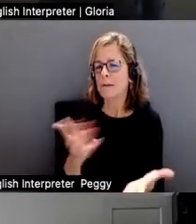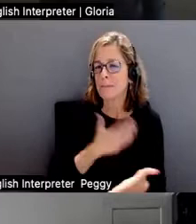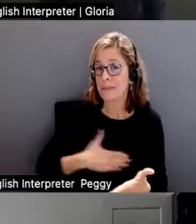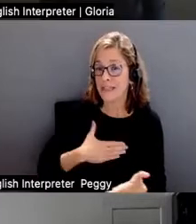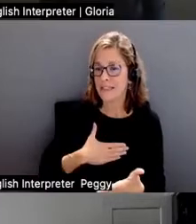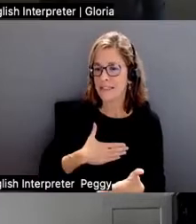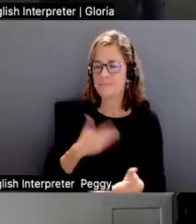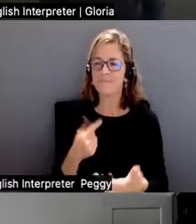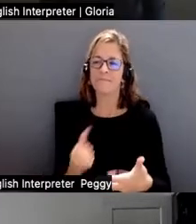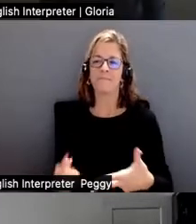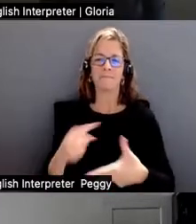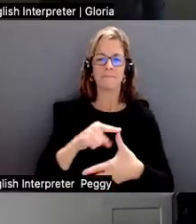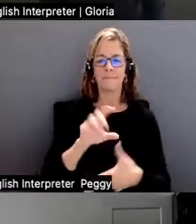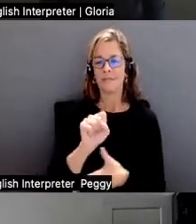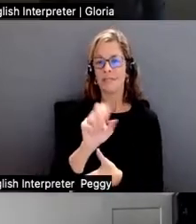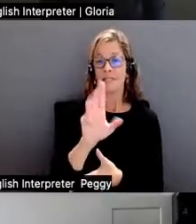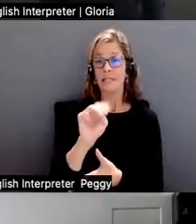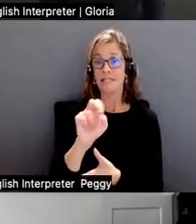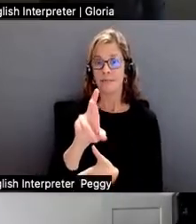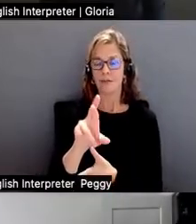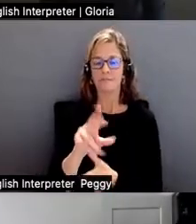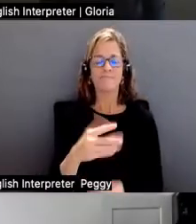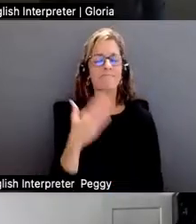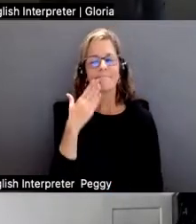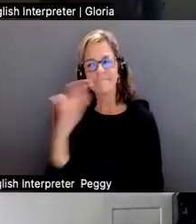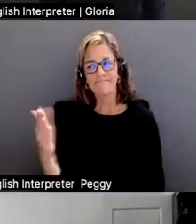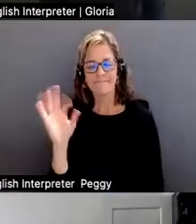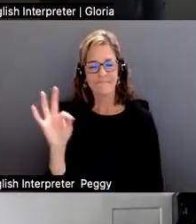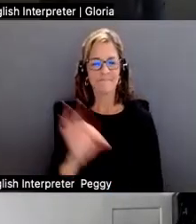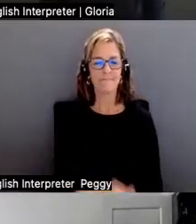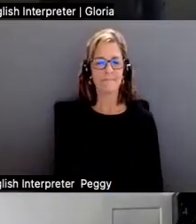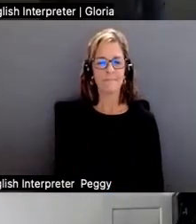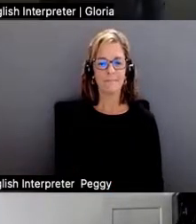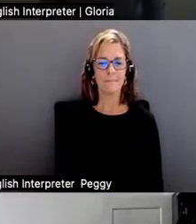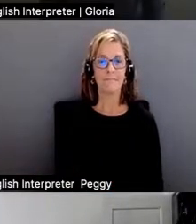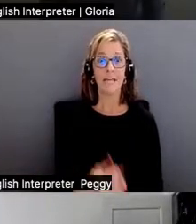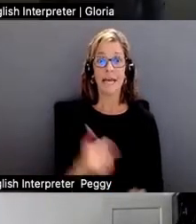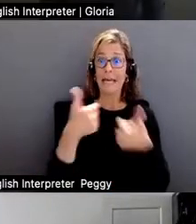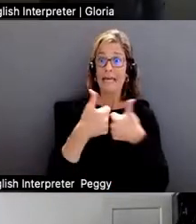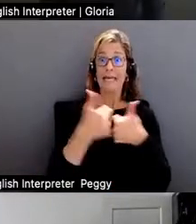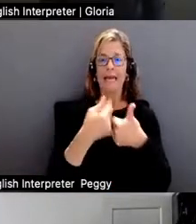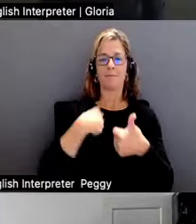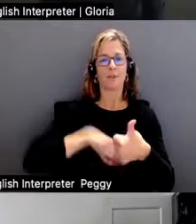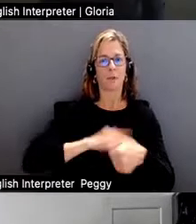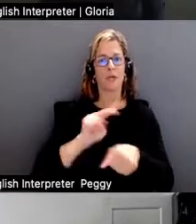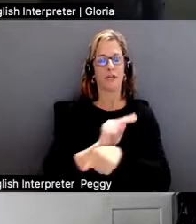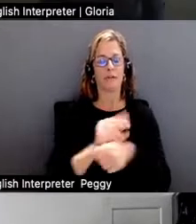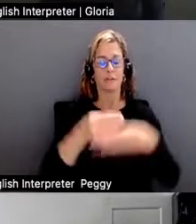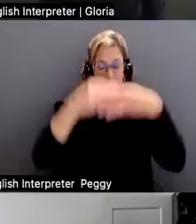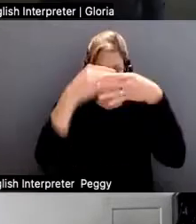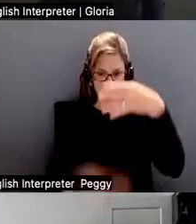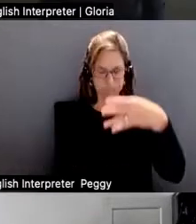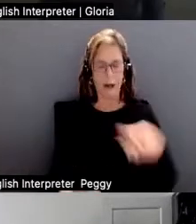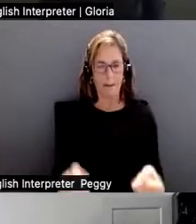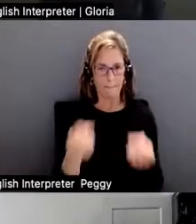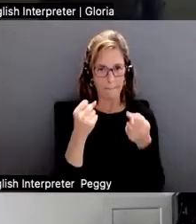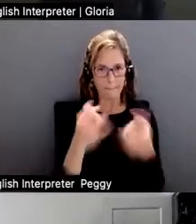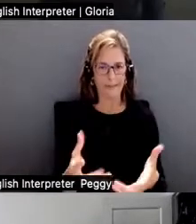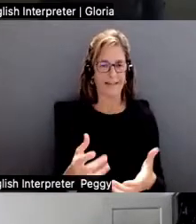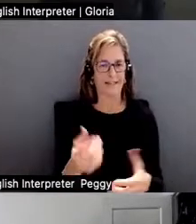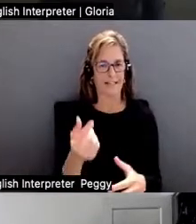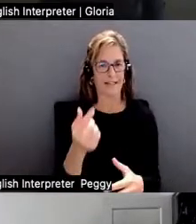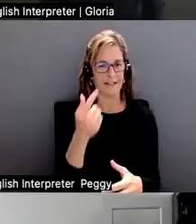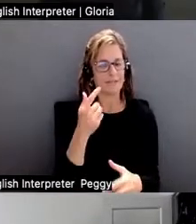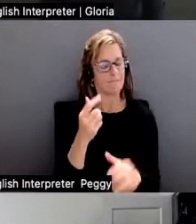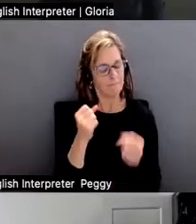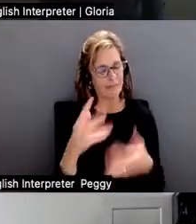thanks so much, Tracy. We use so many different games in our curriculum, but one of the